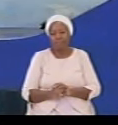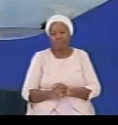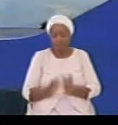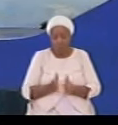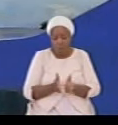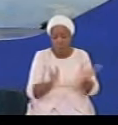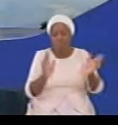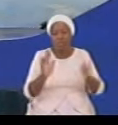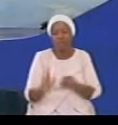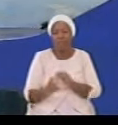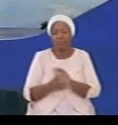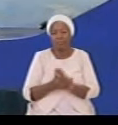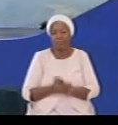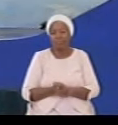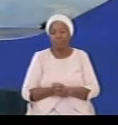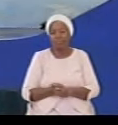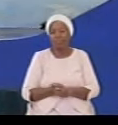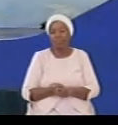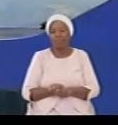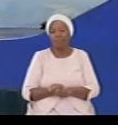transparently,